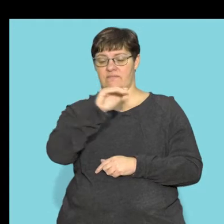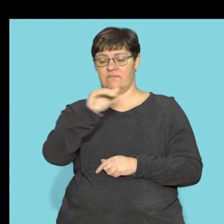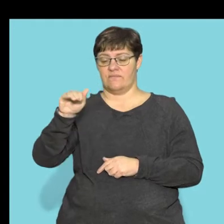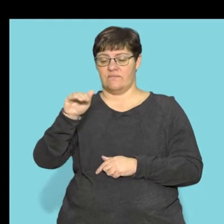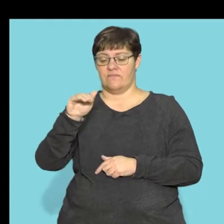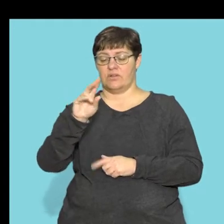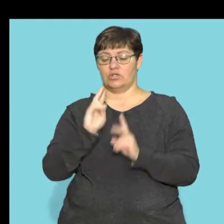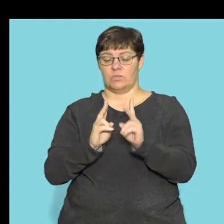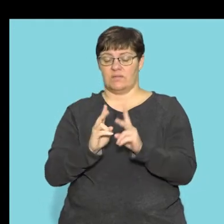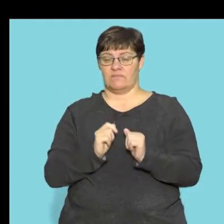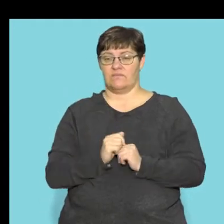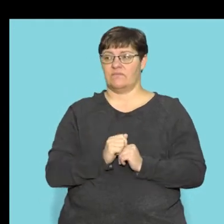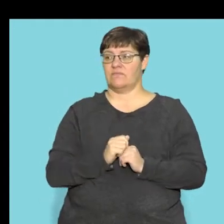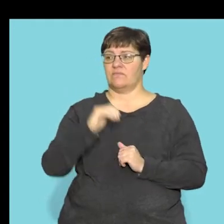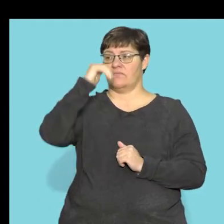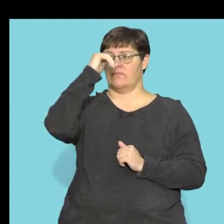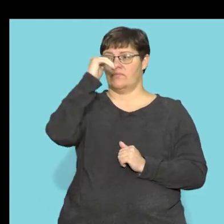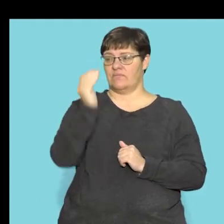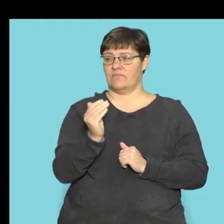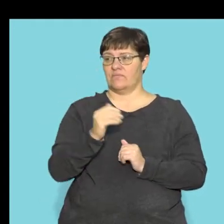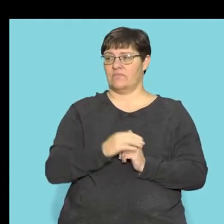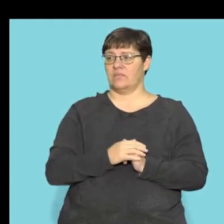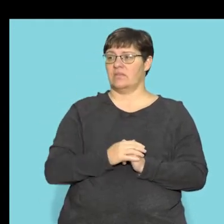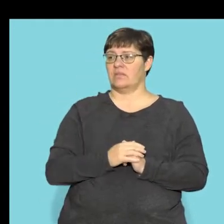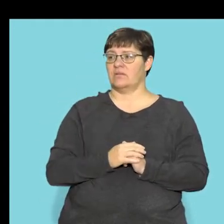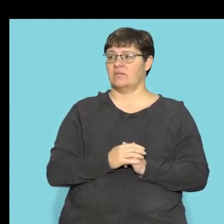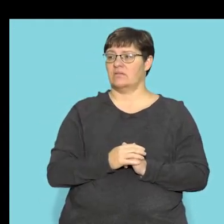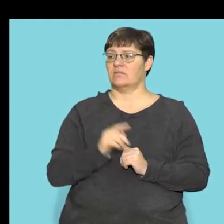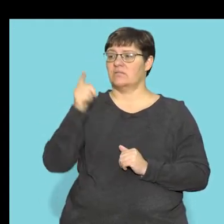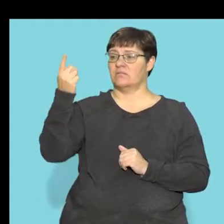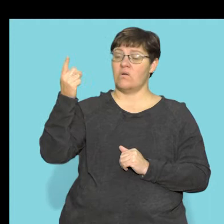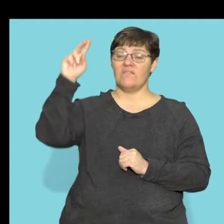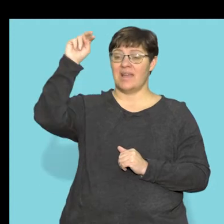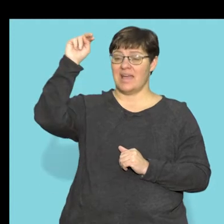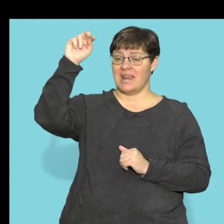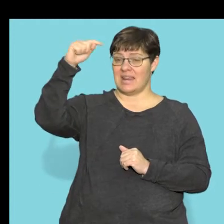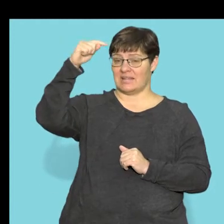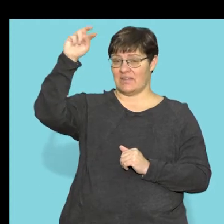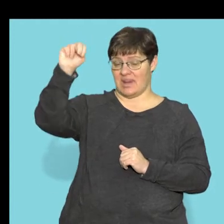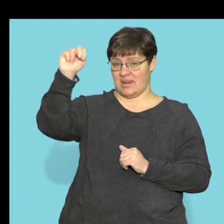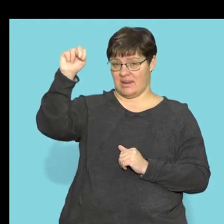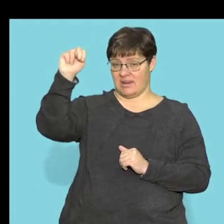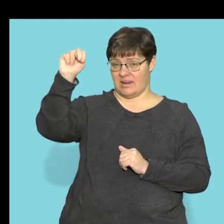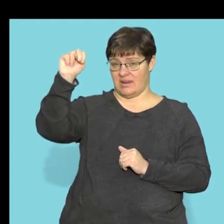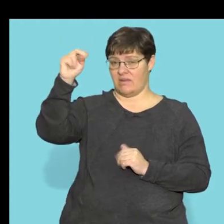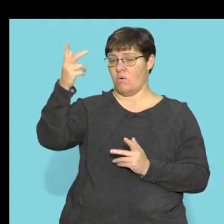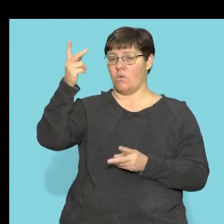0.1325 divided by 12, all raised to the exponent of